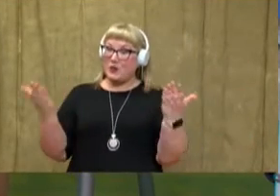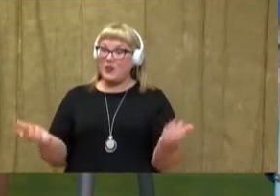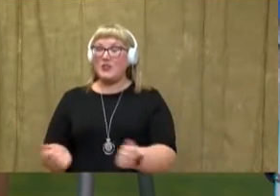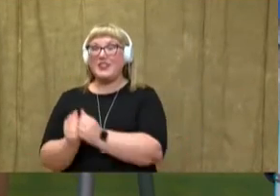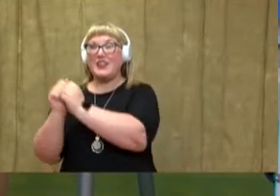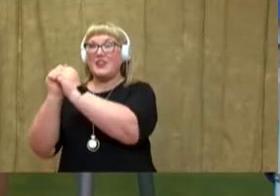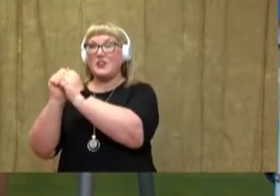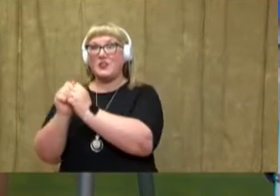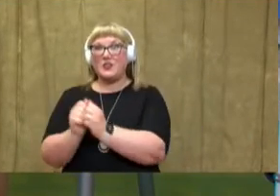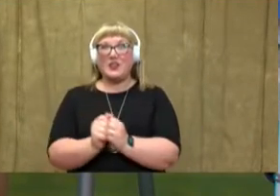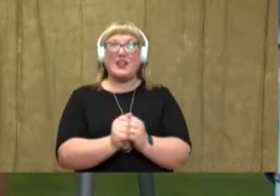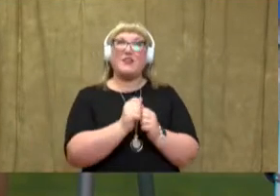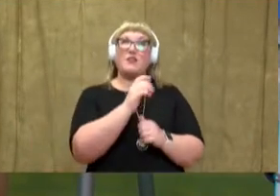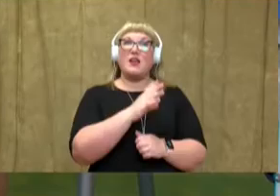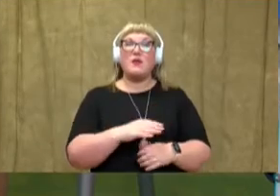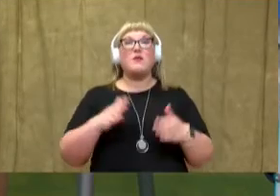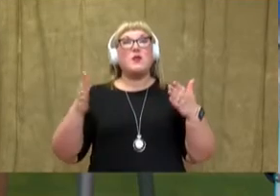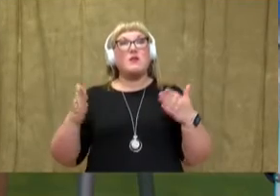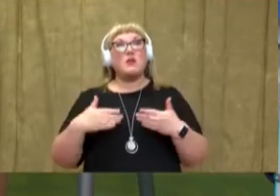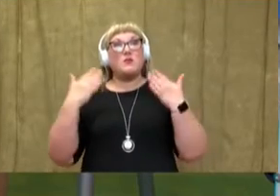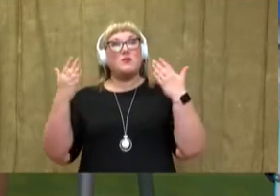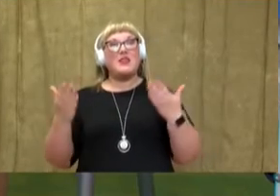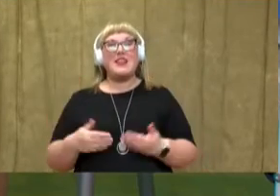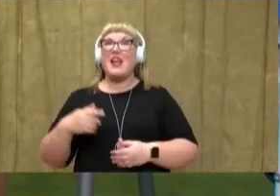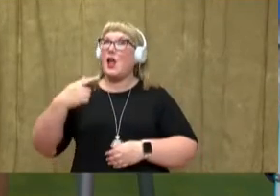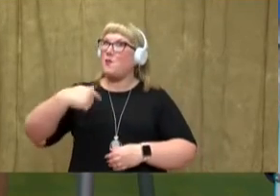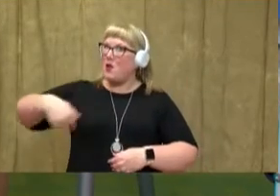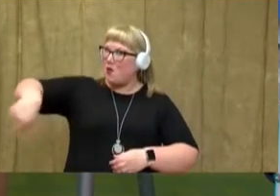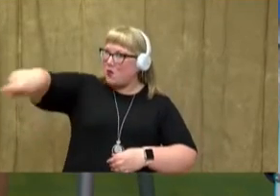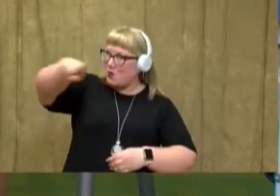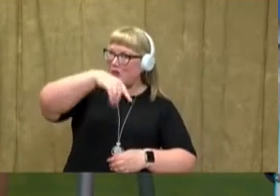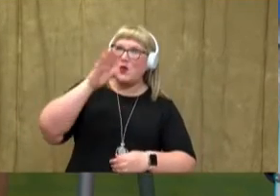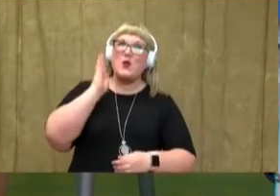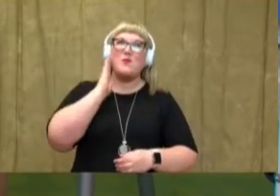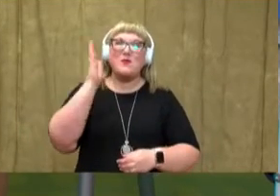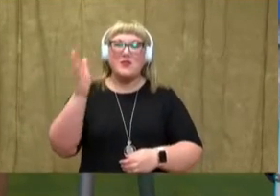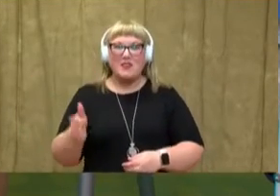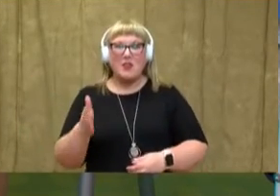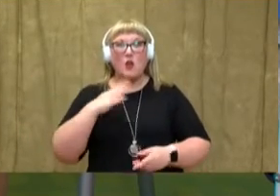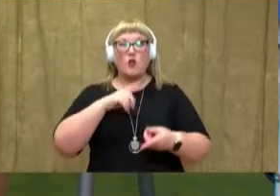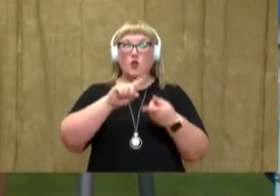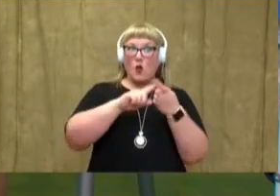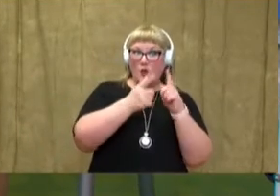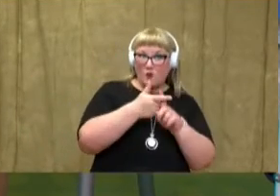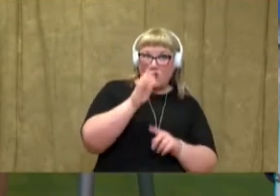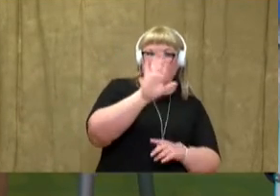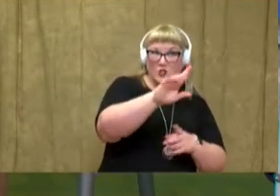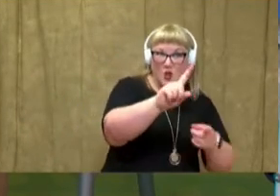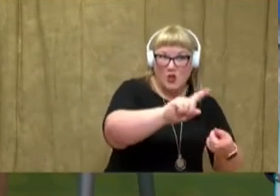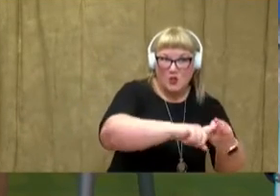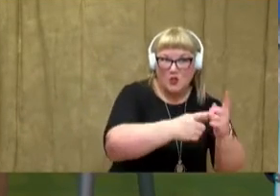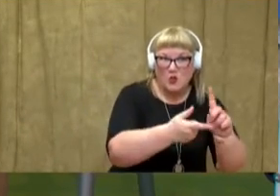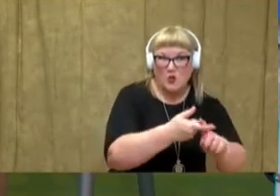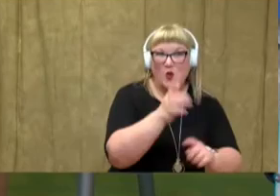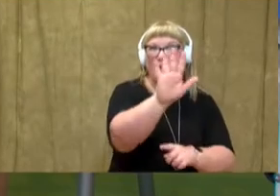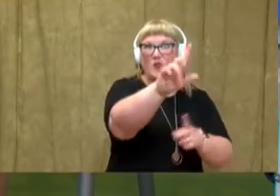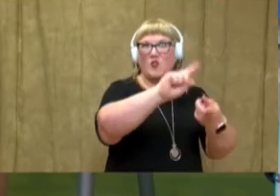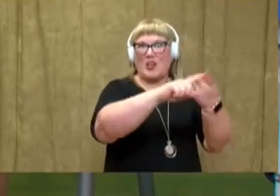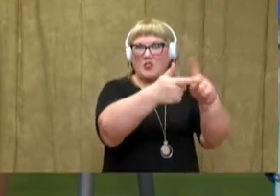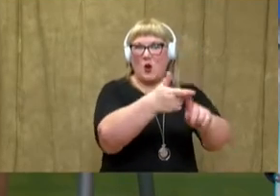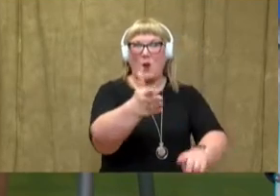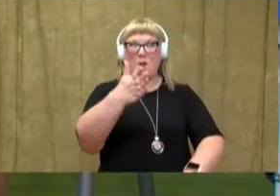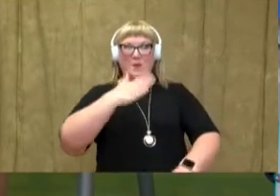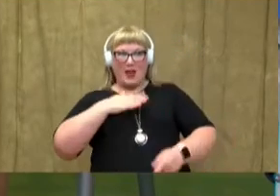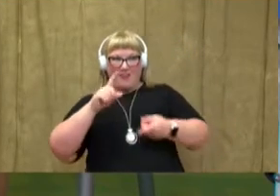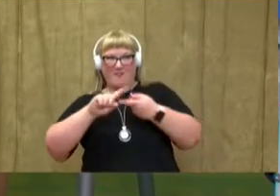Here we are together, and happy we will be. 'Cause my friends are your friends, and your